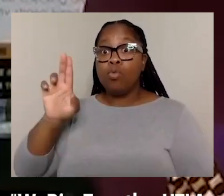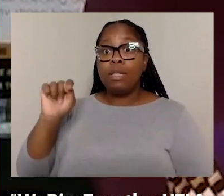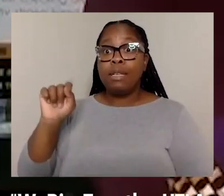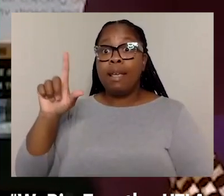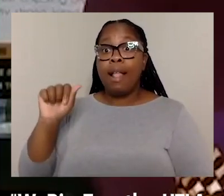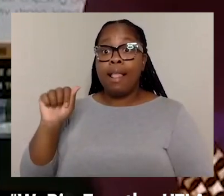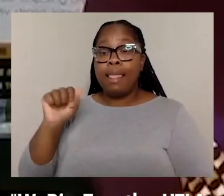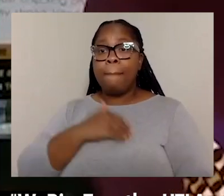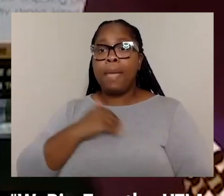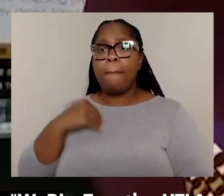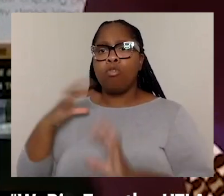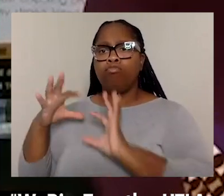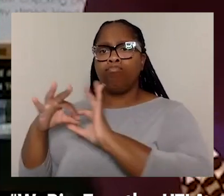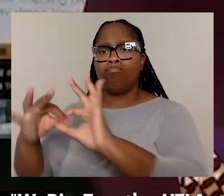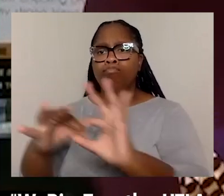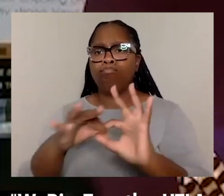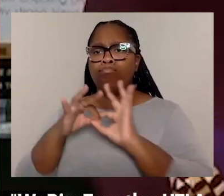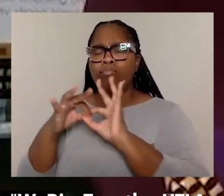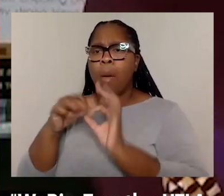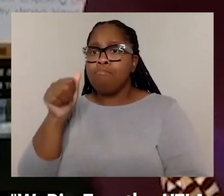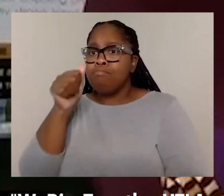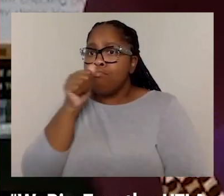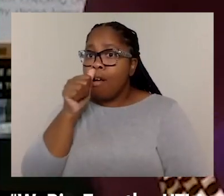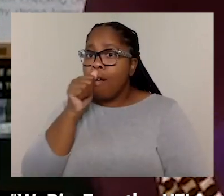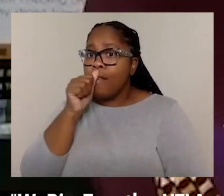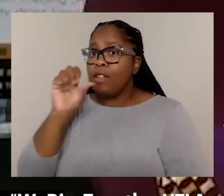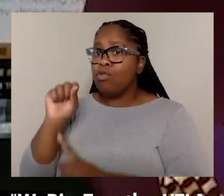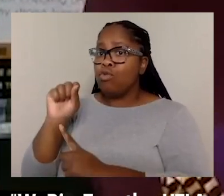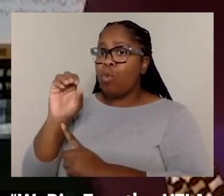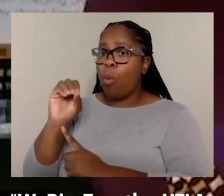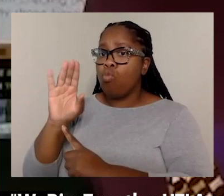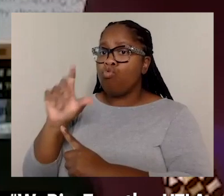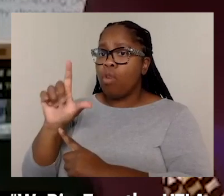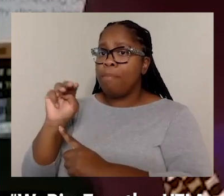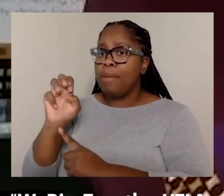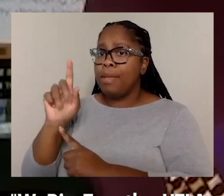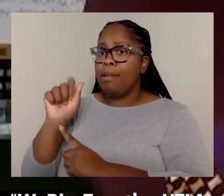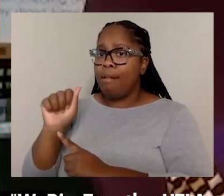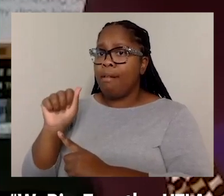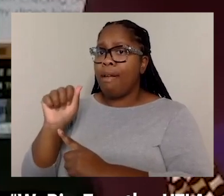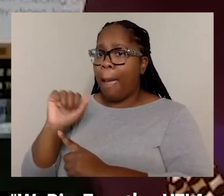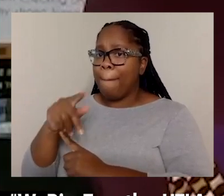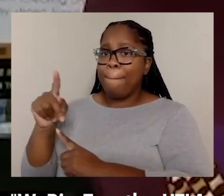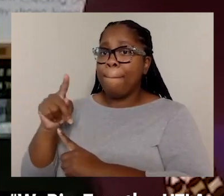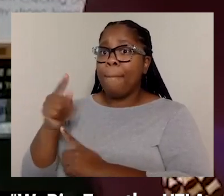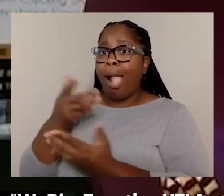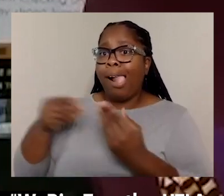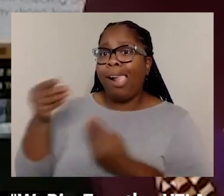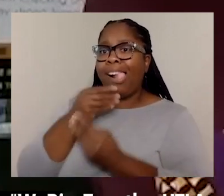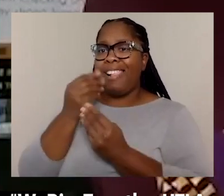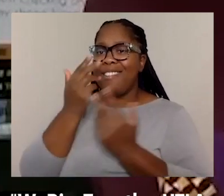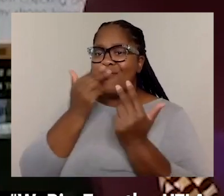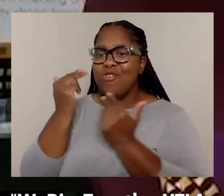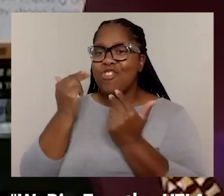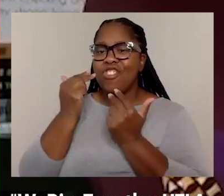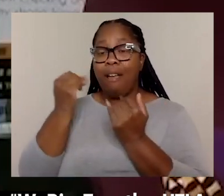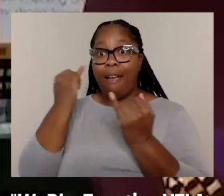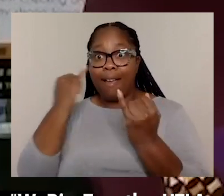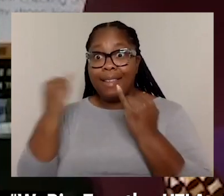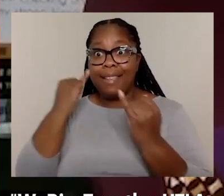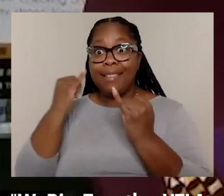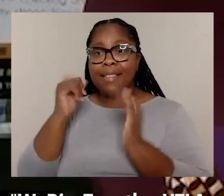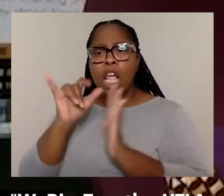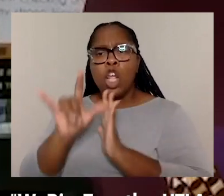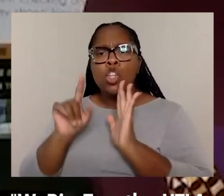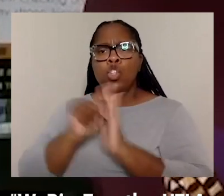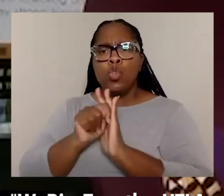united in a private social media app where they share humor, ideas, and YouTube videos that